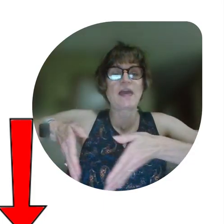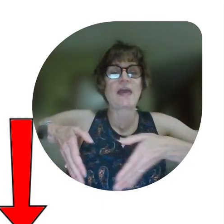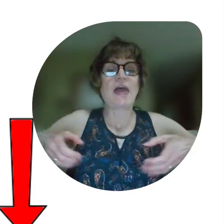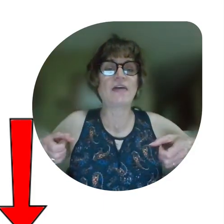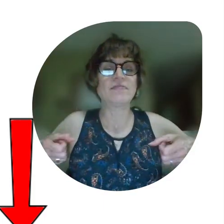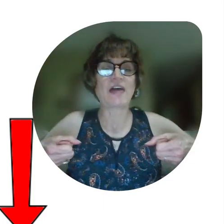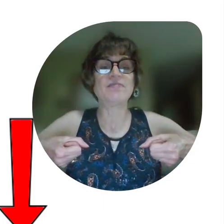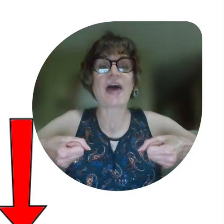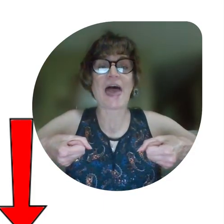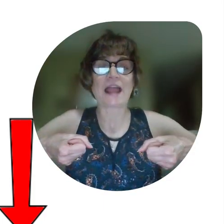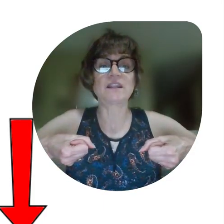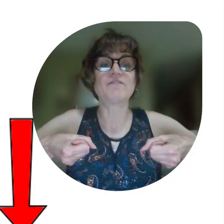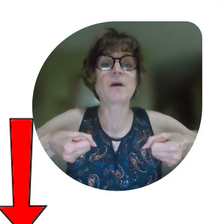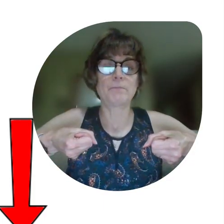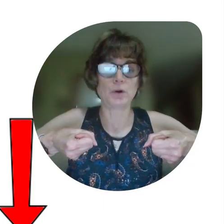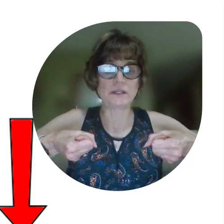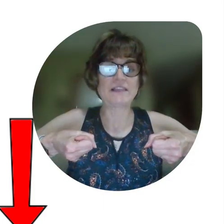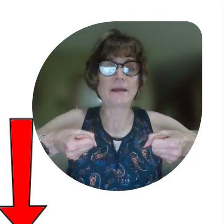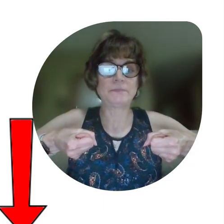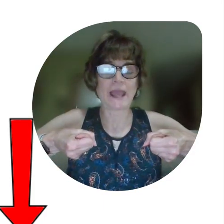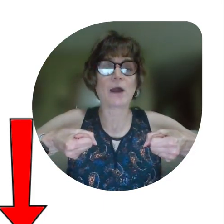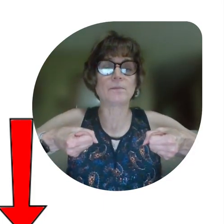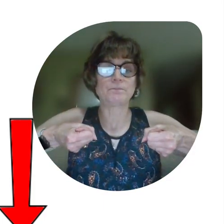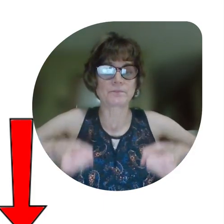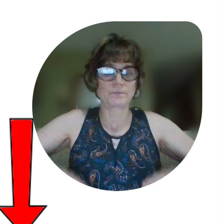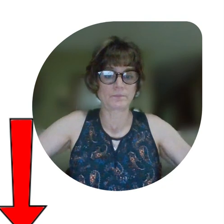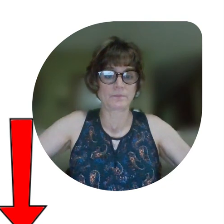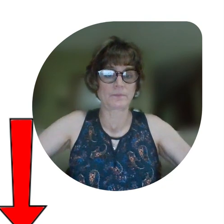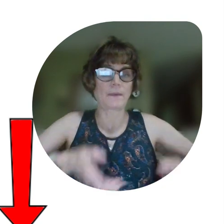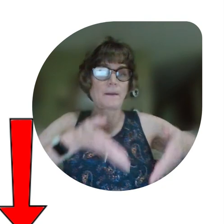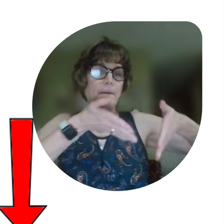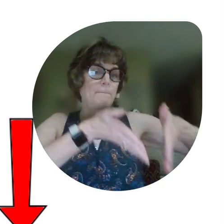pant, and then the act of pulling them down.